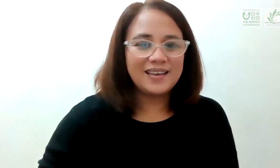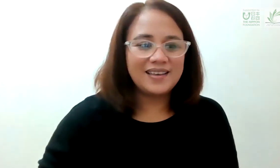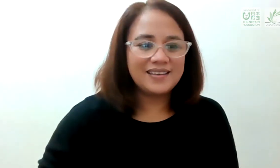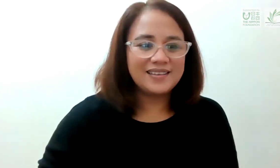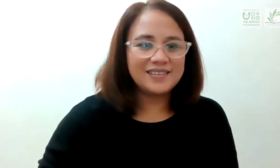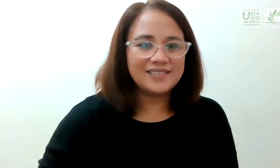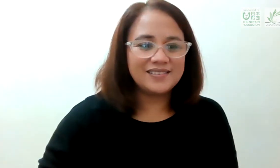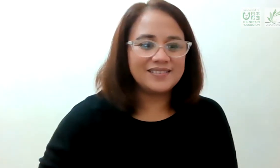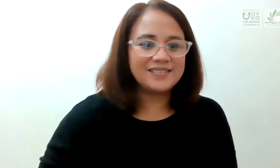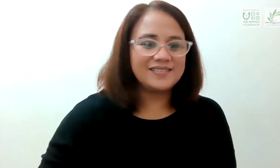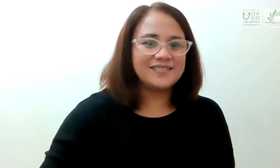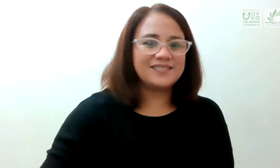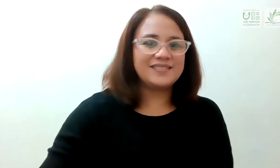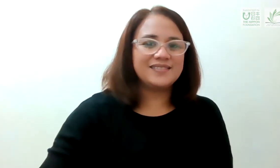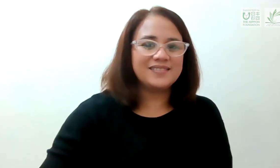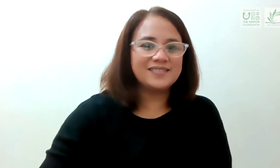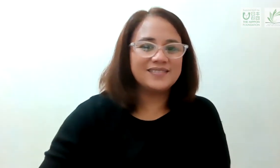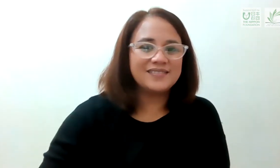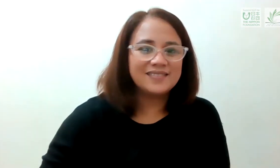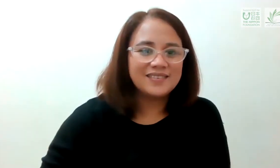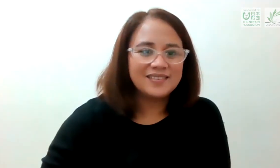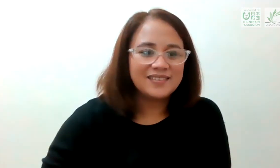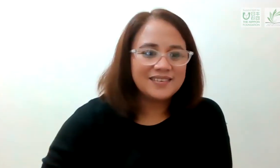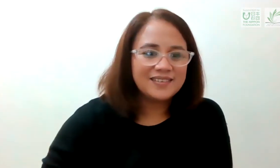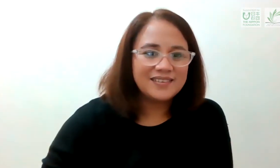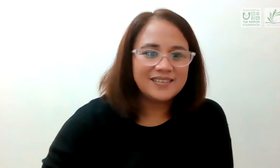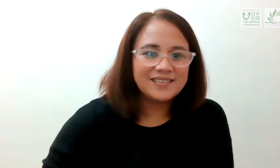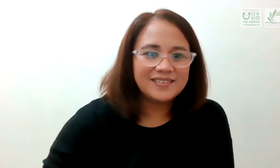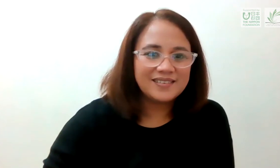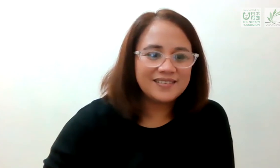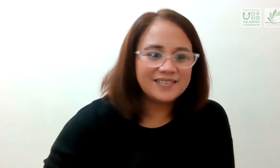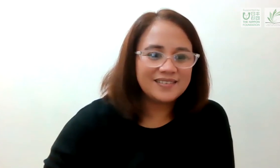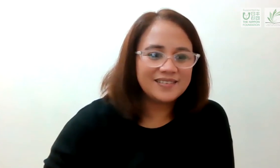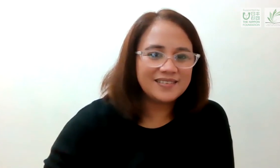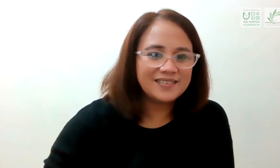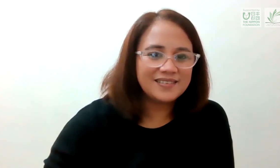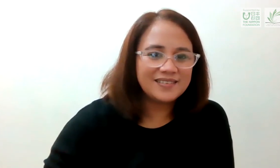So everybody got the answers. Font 16, Shaq is asking.